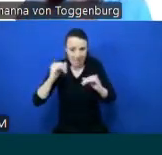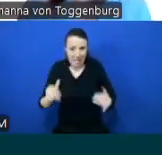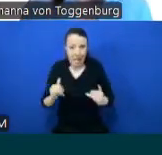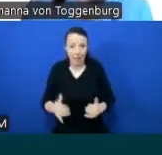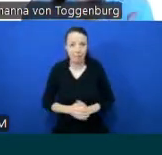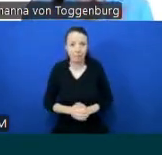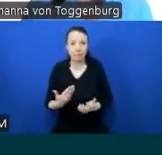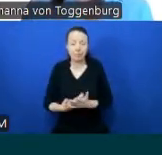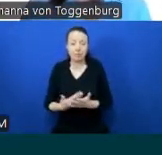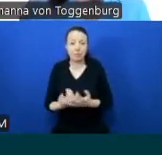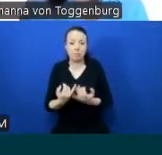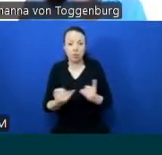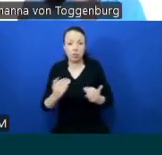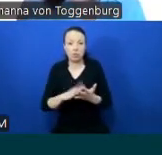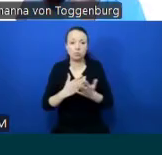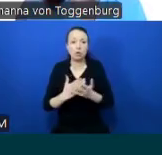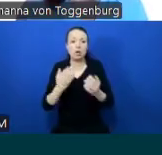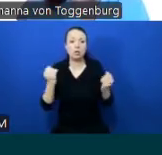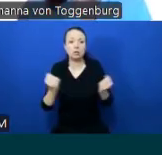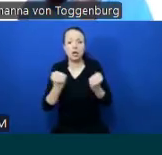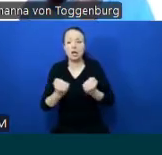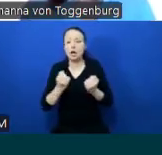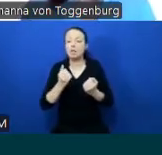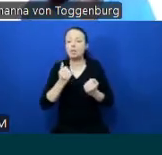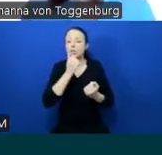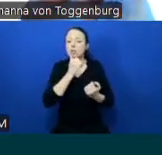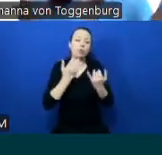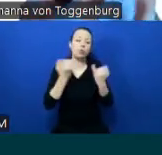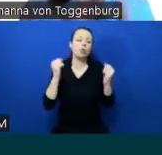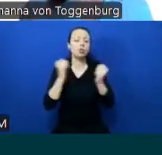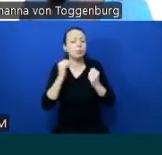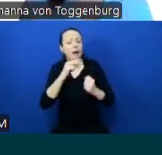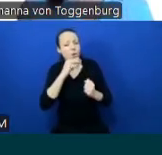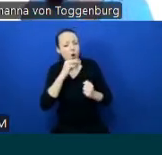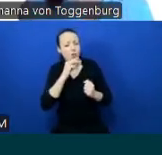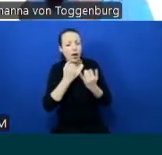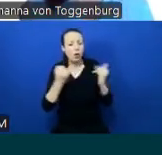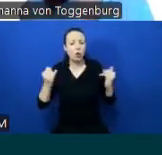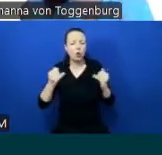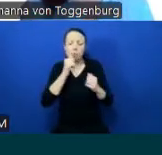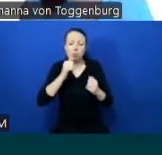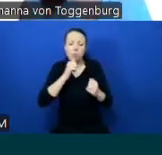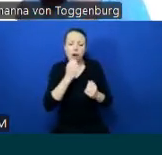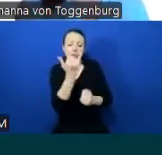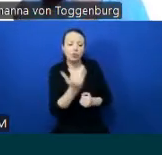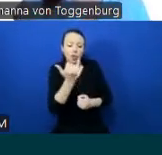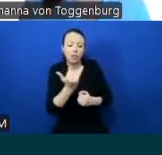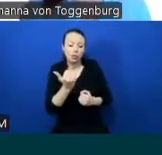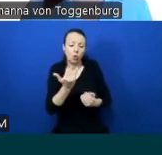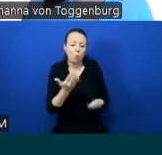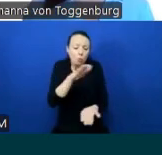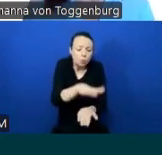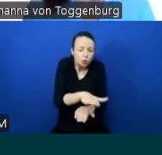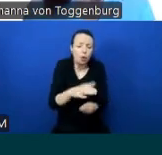so on, it's really a challenge. So is it for elderly,